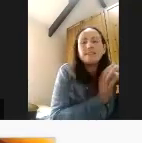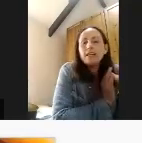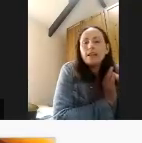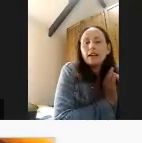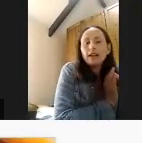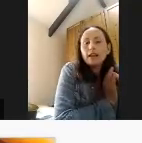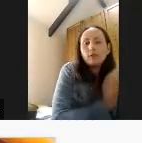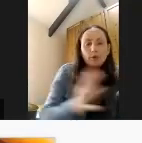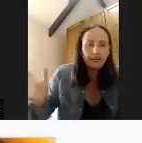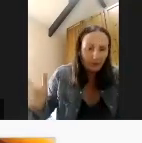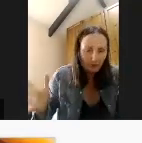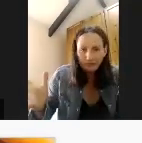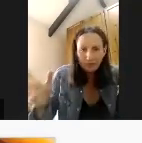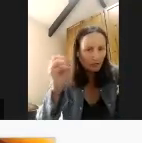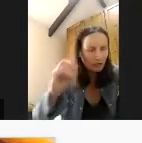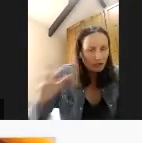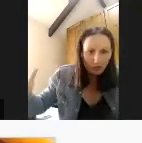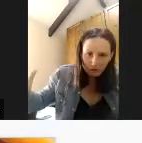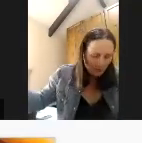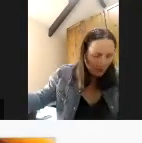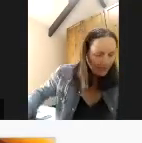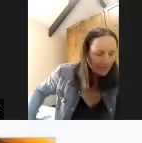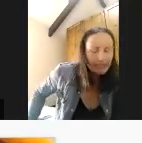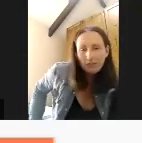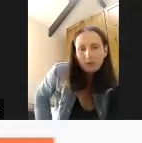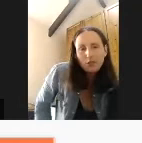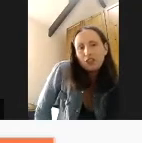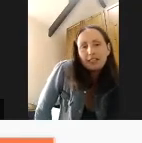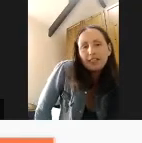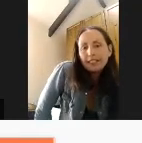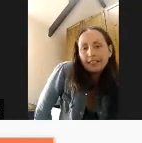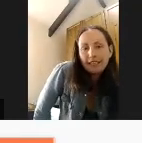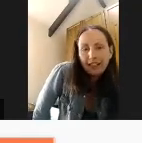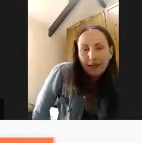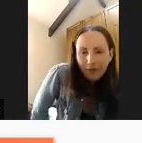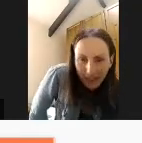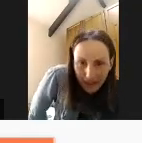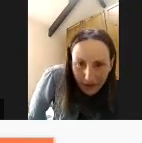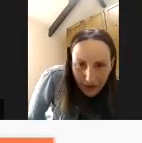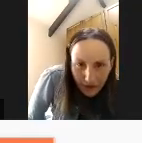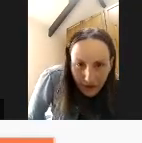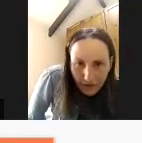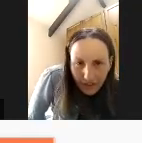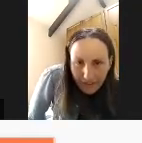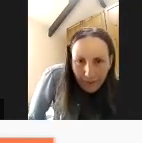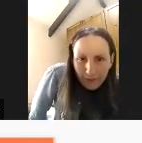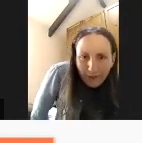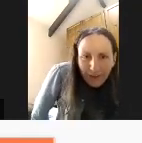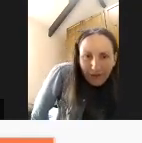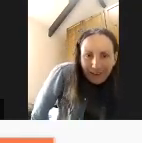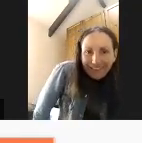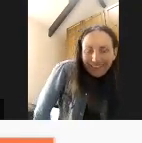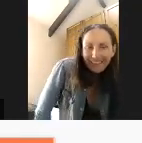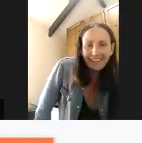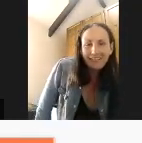companies with, you know, huge packing and distribution that doesn't have, so yeah, the slide before